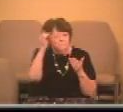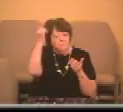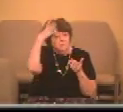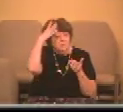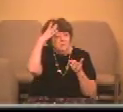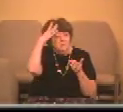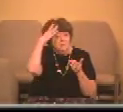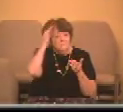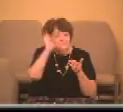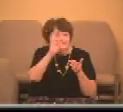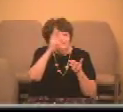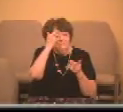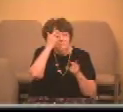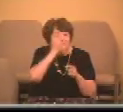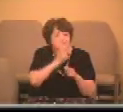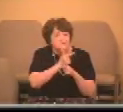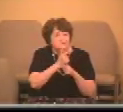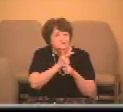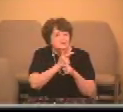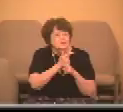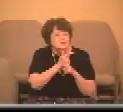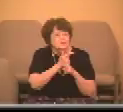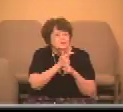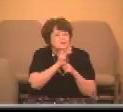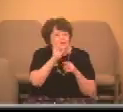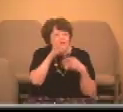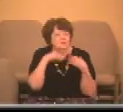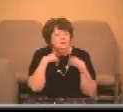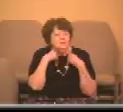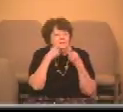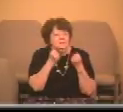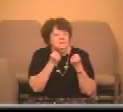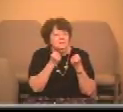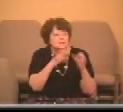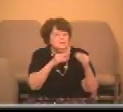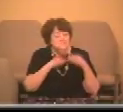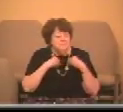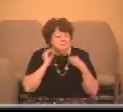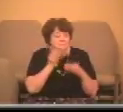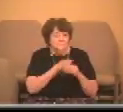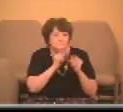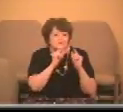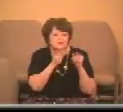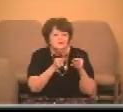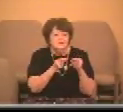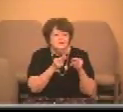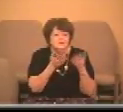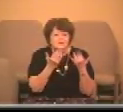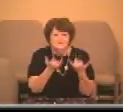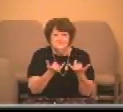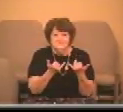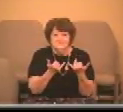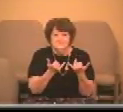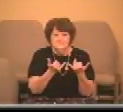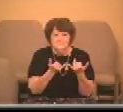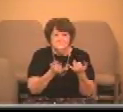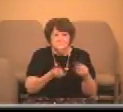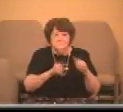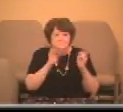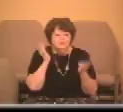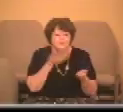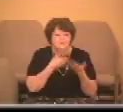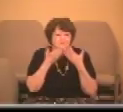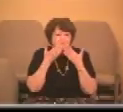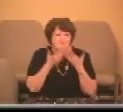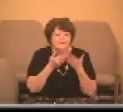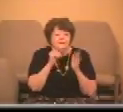thankful for your faith. We're thankful for your strength. Accept our gifts today, O God, as our gratitude to